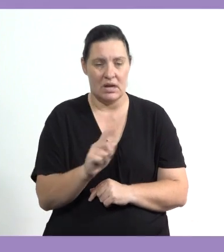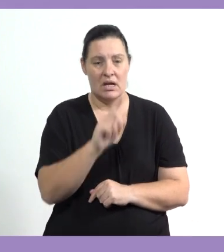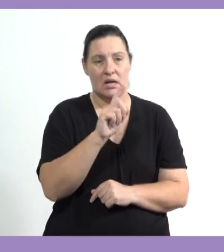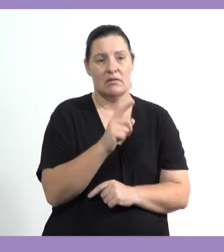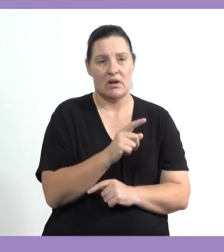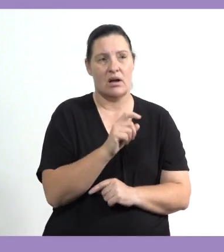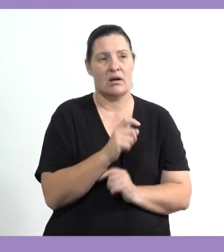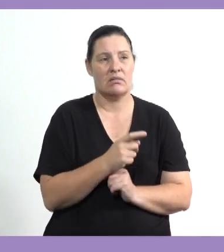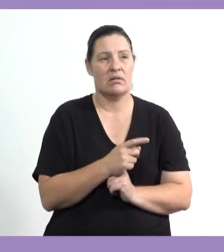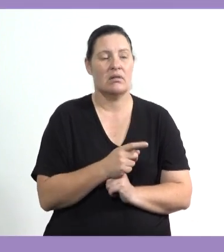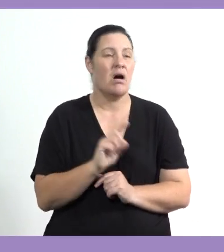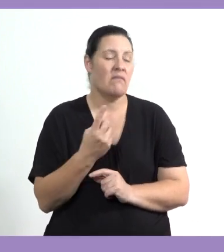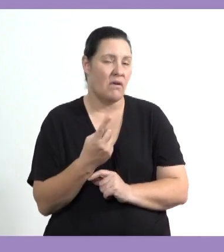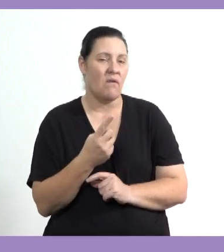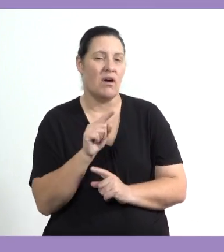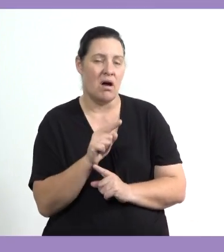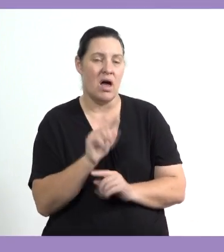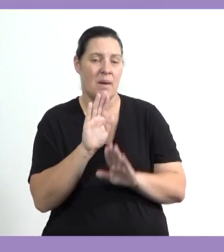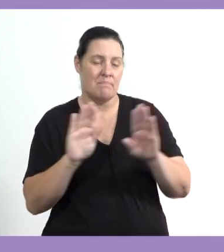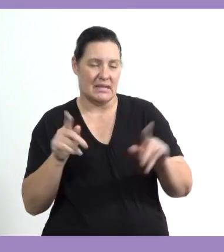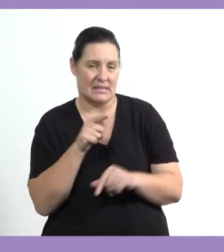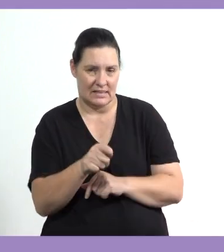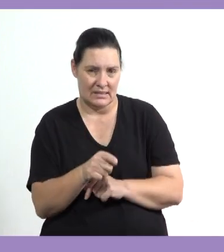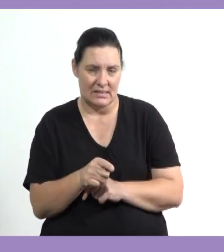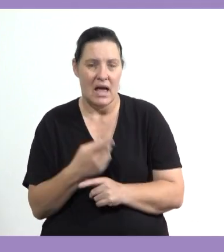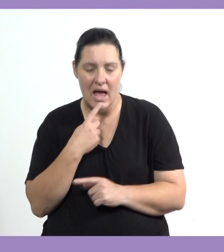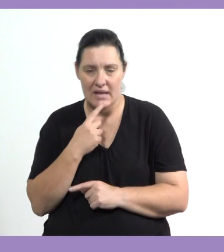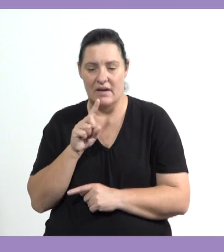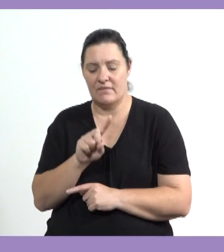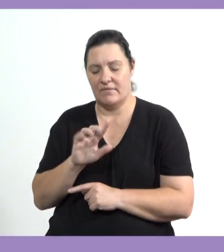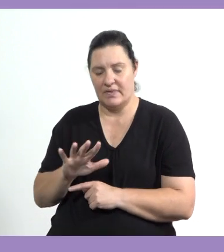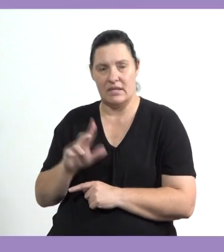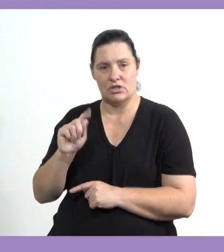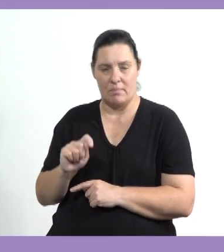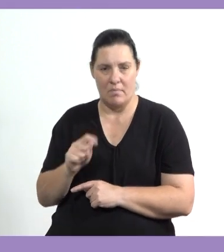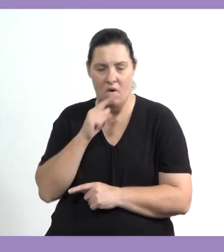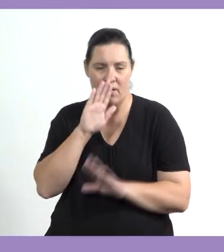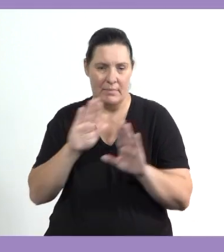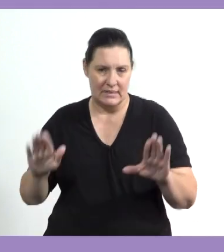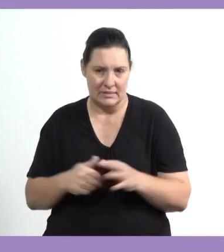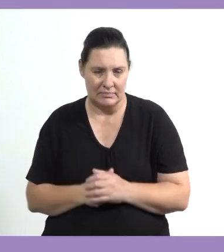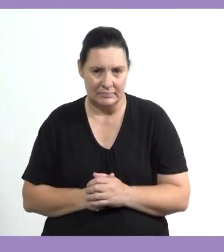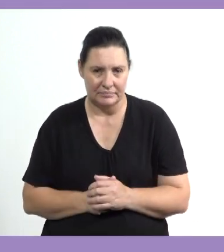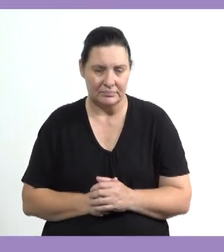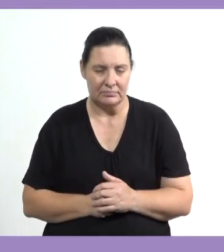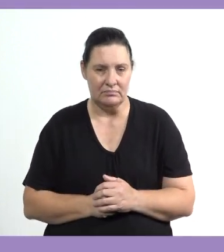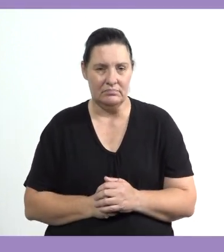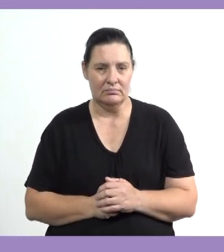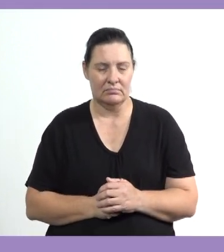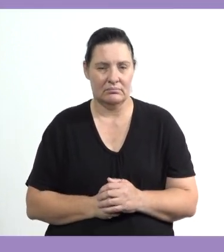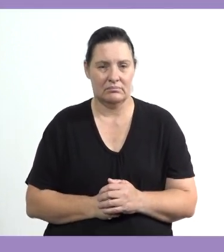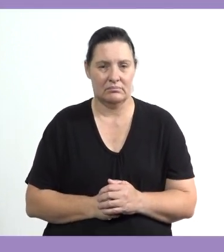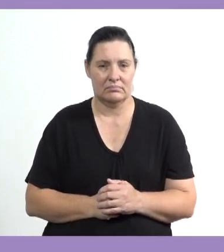should be 3, find the first 3 terms of the numeric pattern and the 15th term of this pattern.